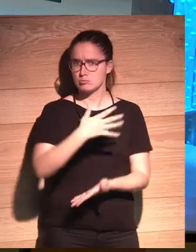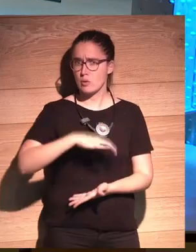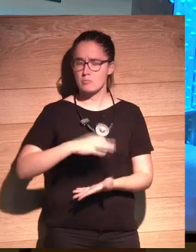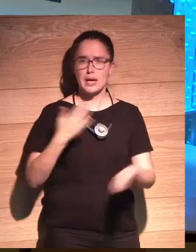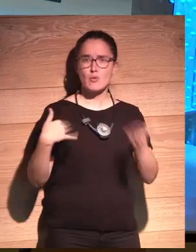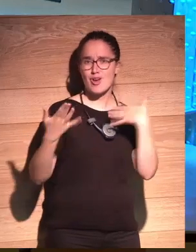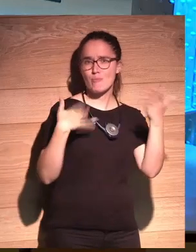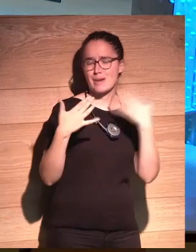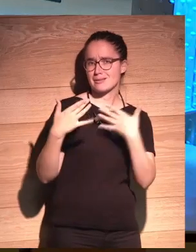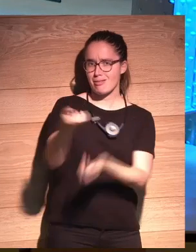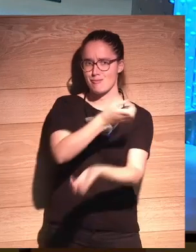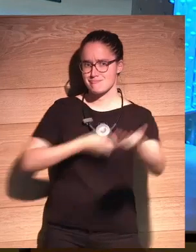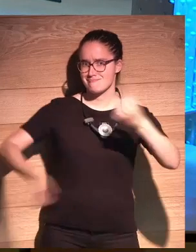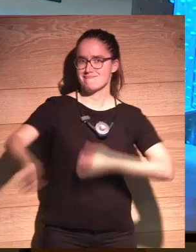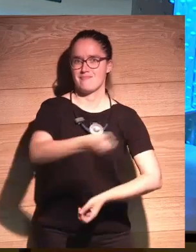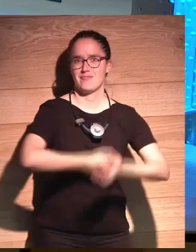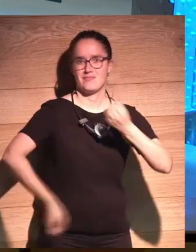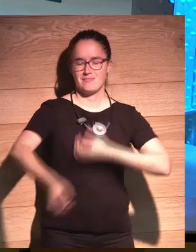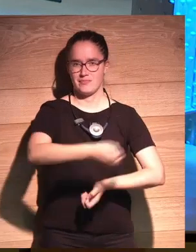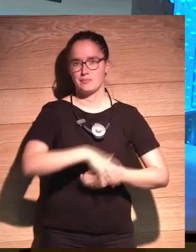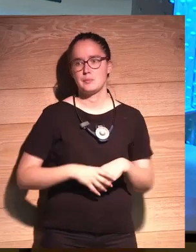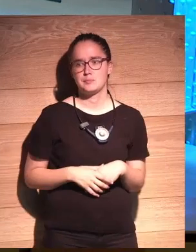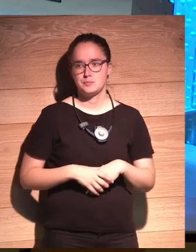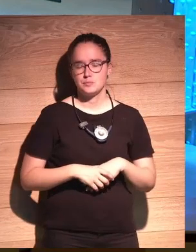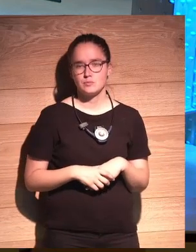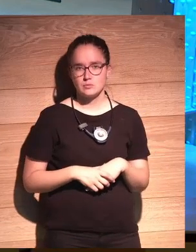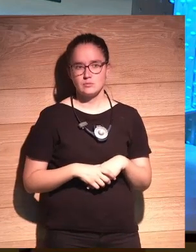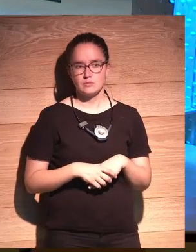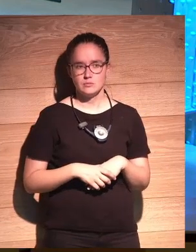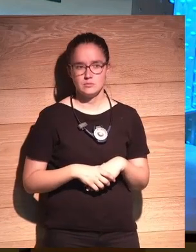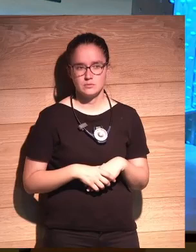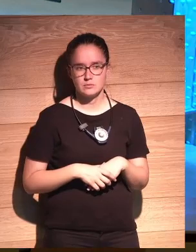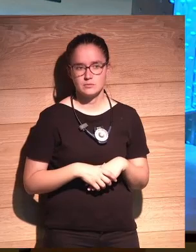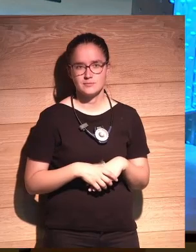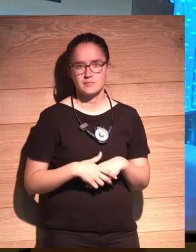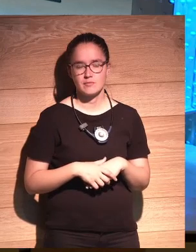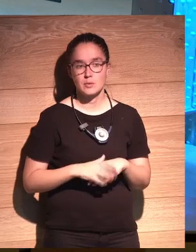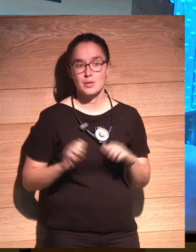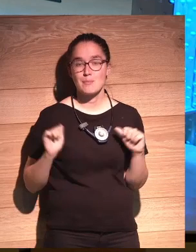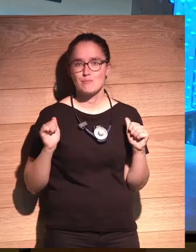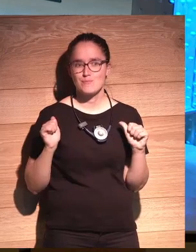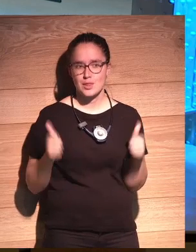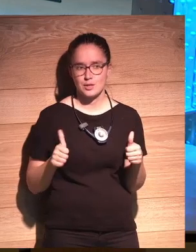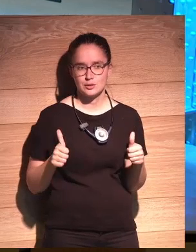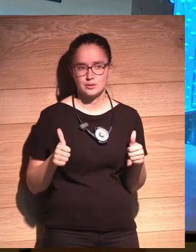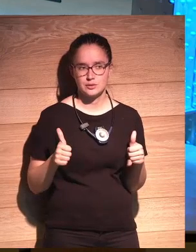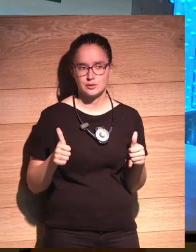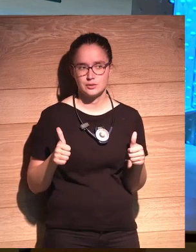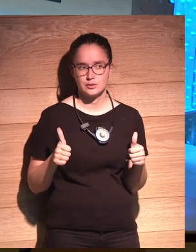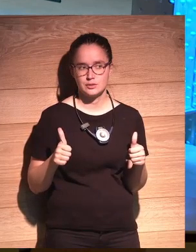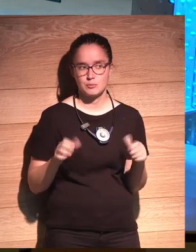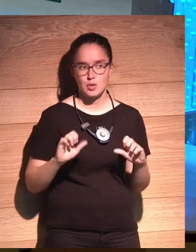freely, so that this is a real exchange of ideas between all of us. I'm going